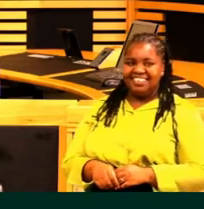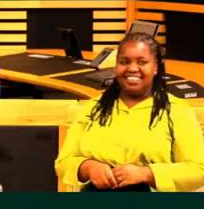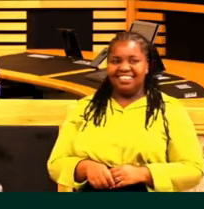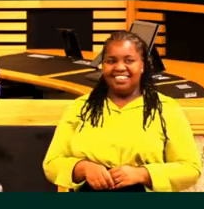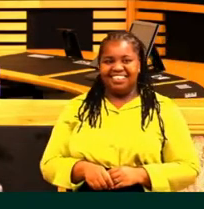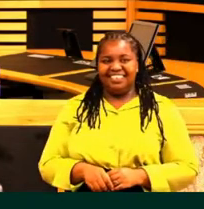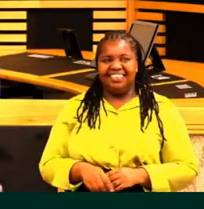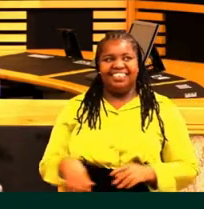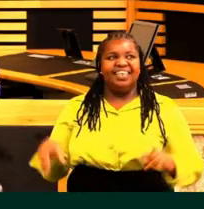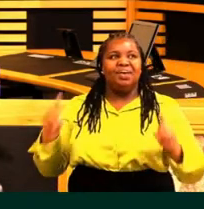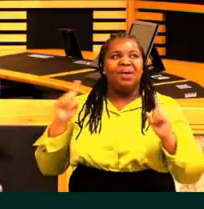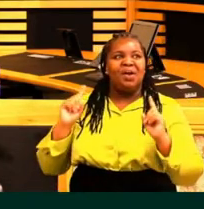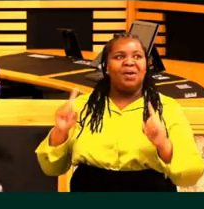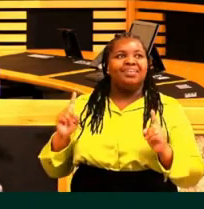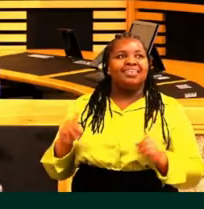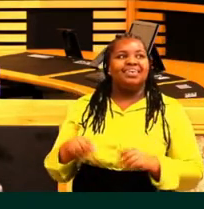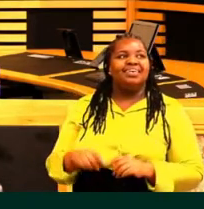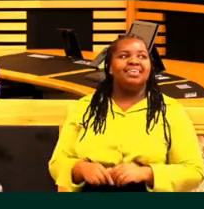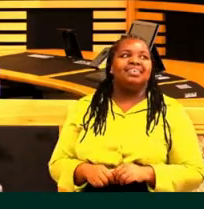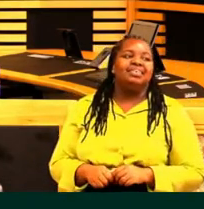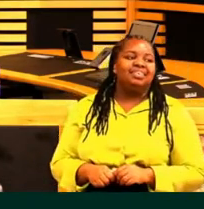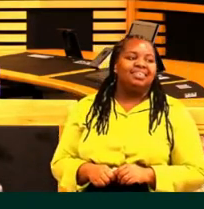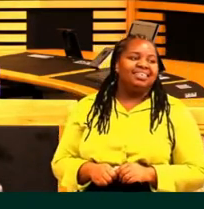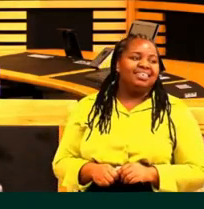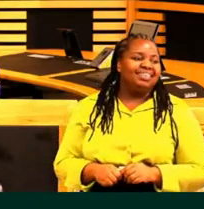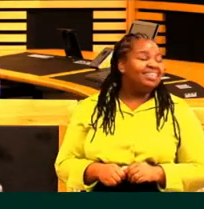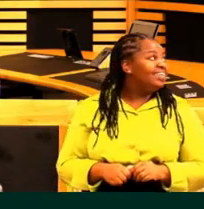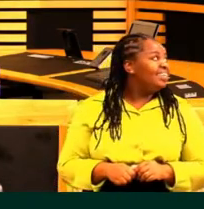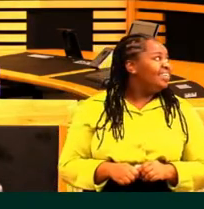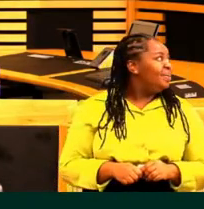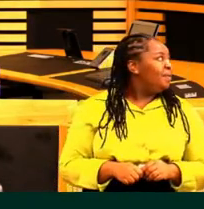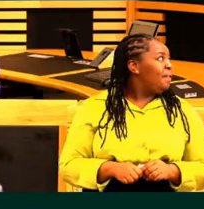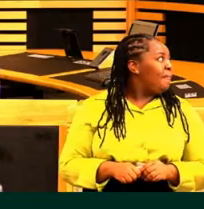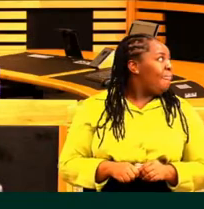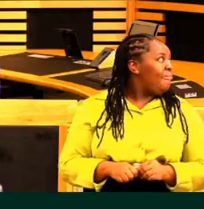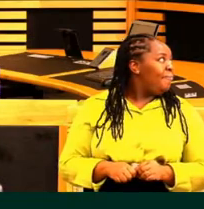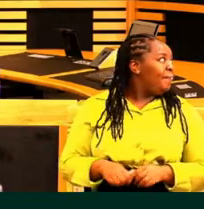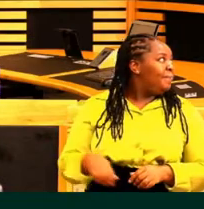honorable members and and if